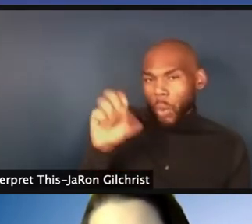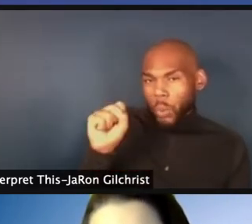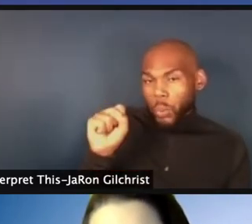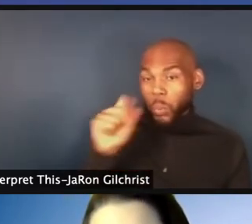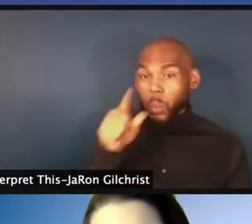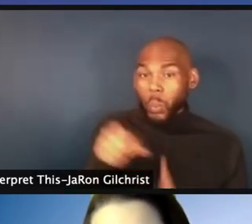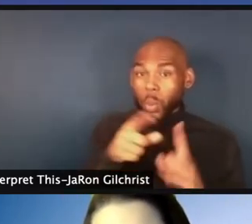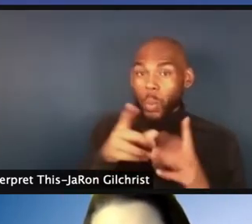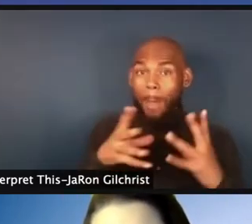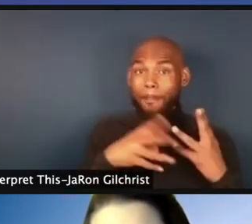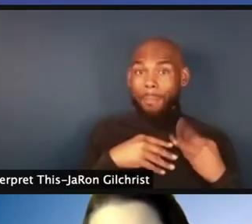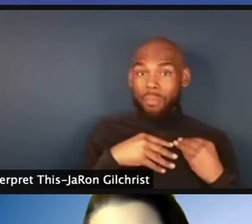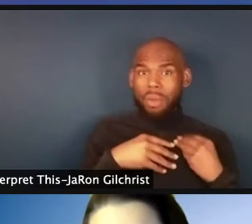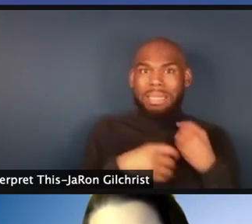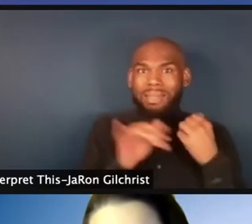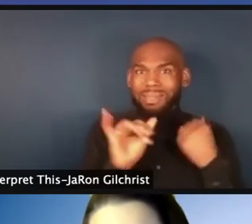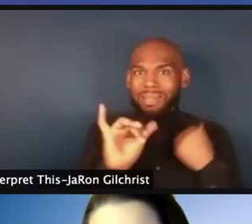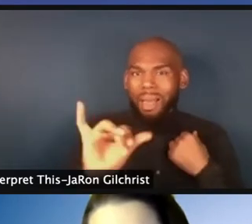create